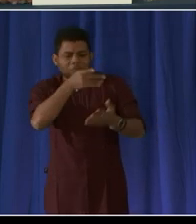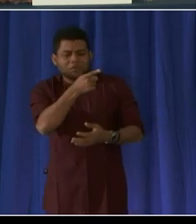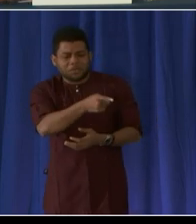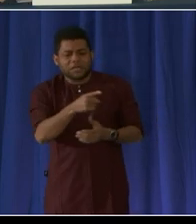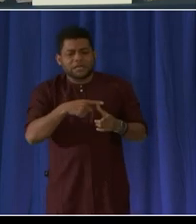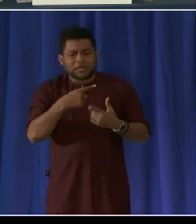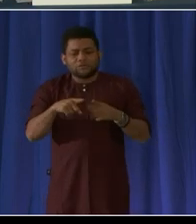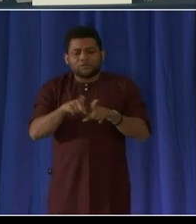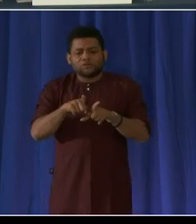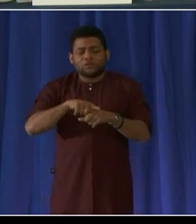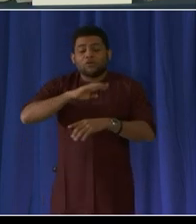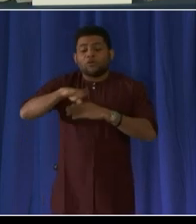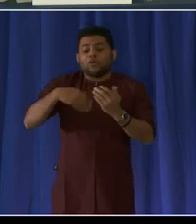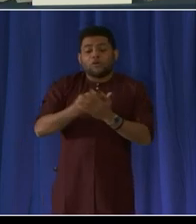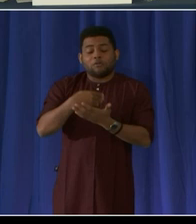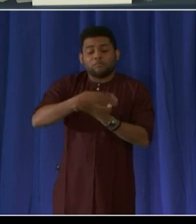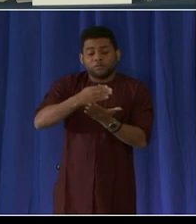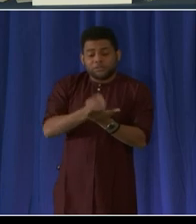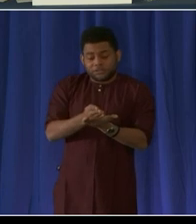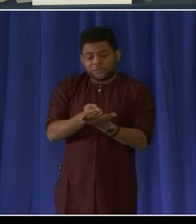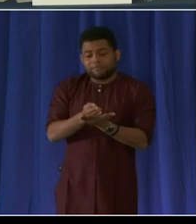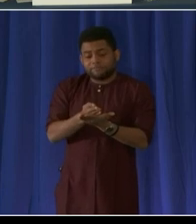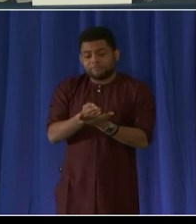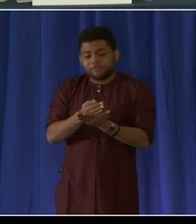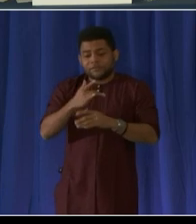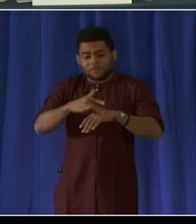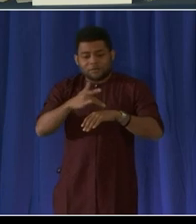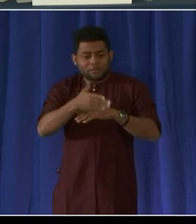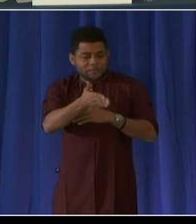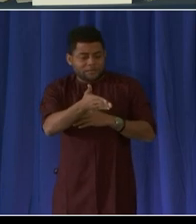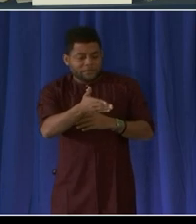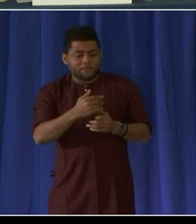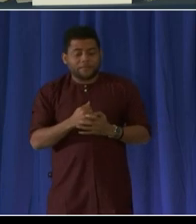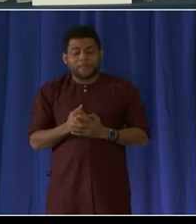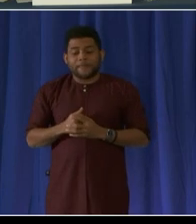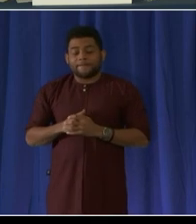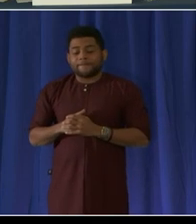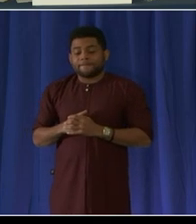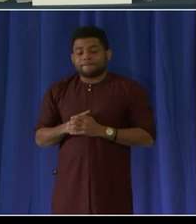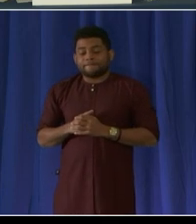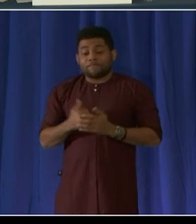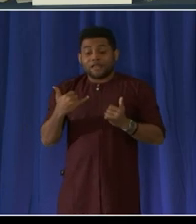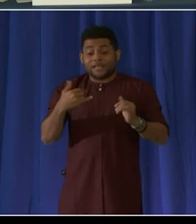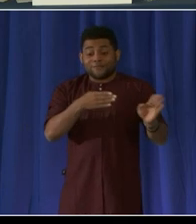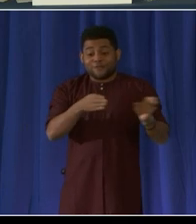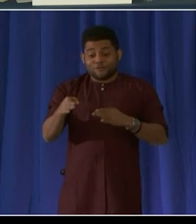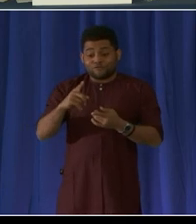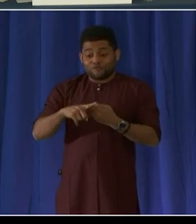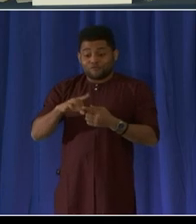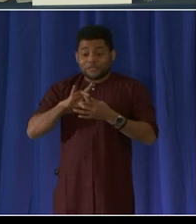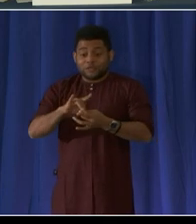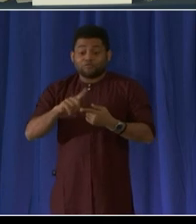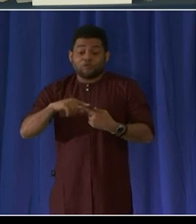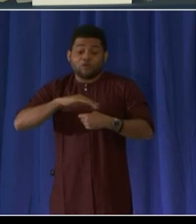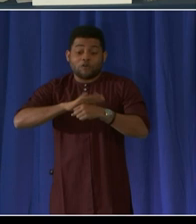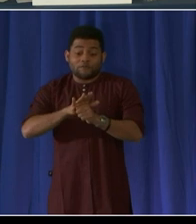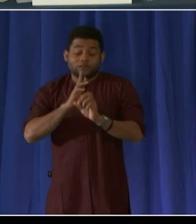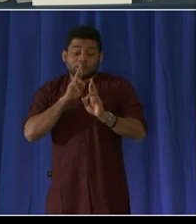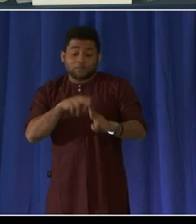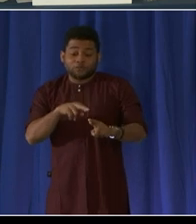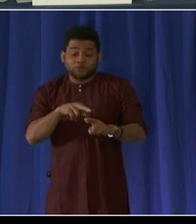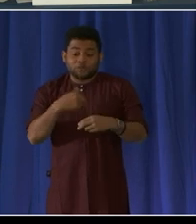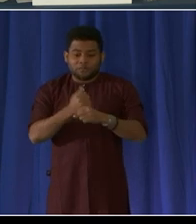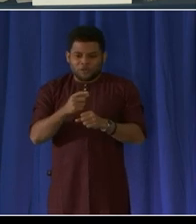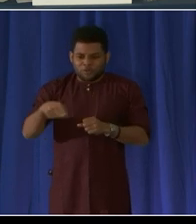overall district budget. Now I'm going to turn our attention to some of our COVID response items and ensure that you're updated